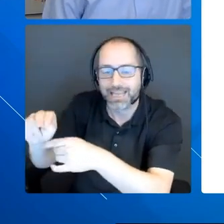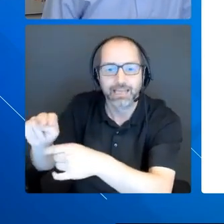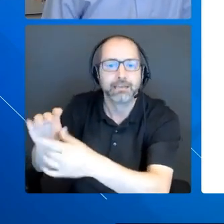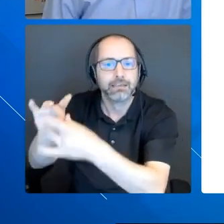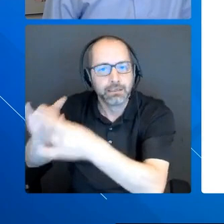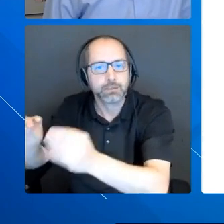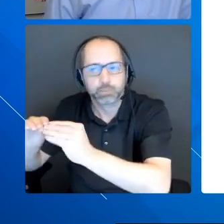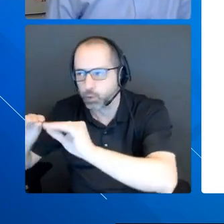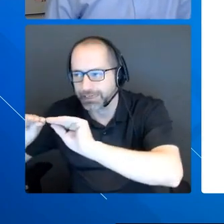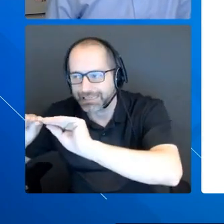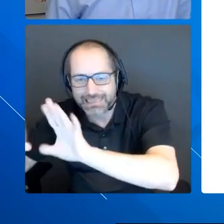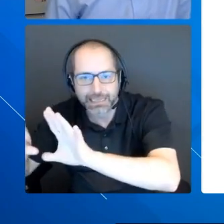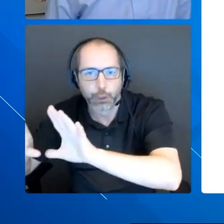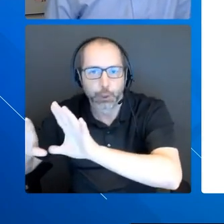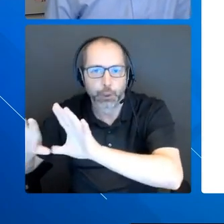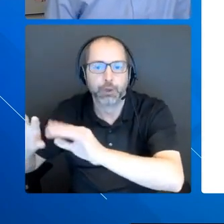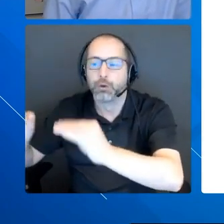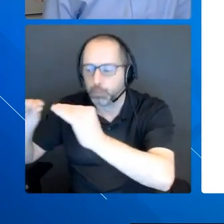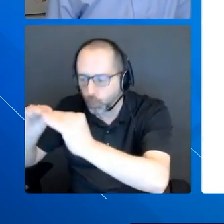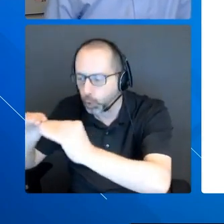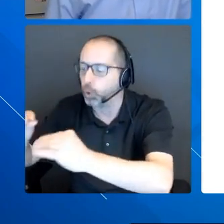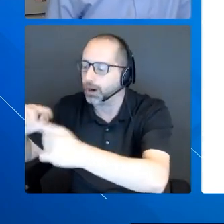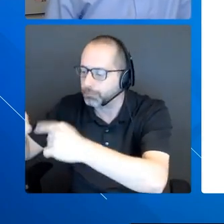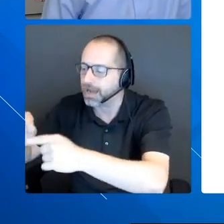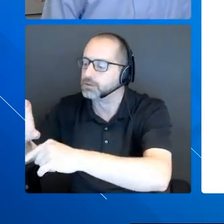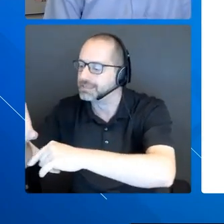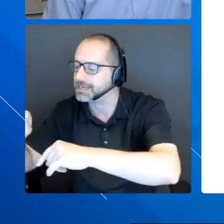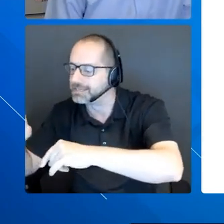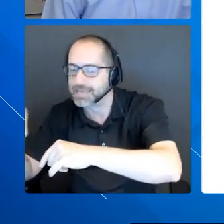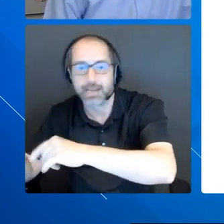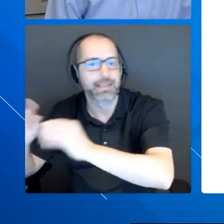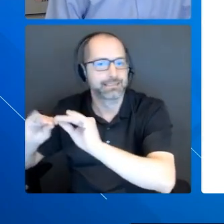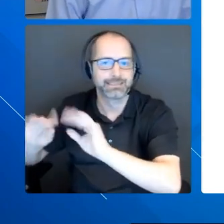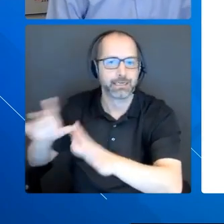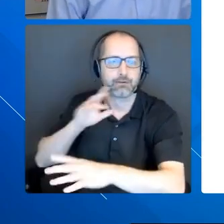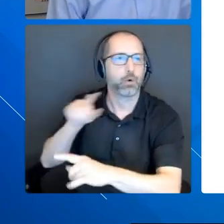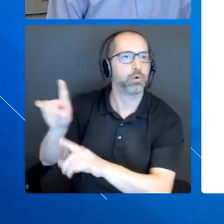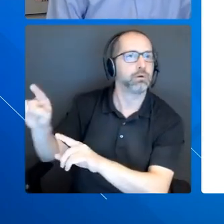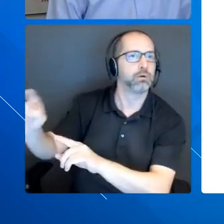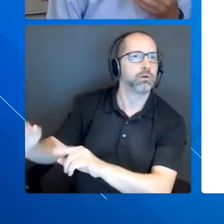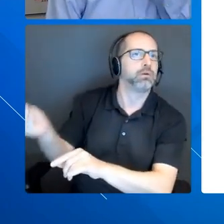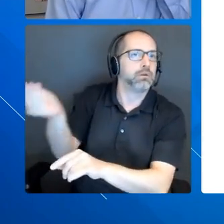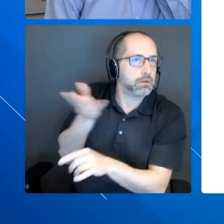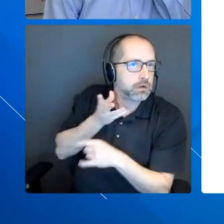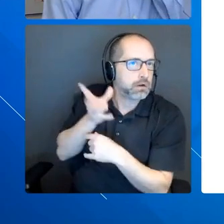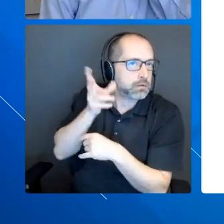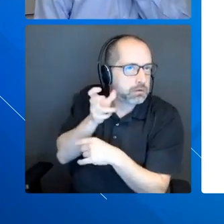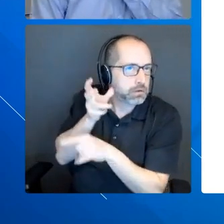it that much easier for a user, and it doesn't make it any harder for when we're creating our sites.